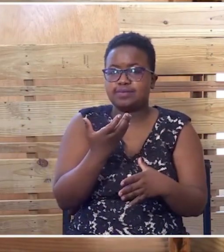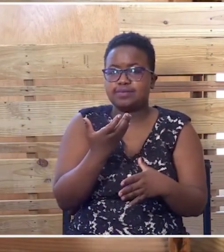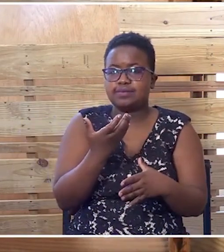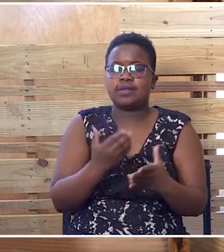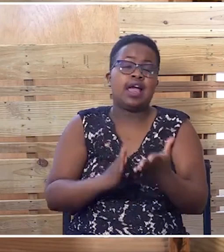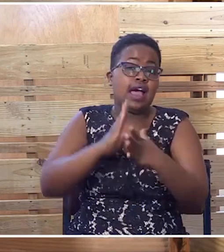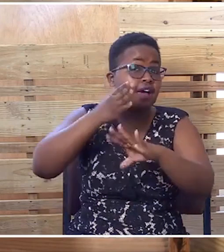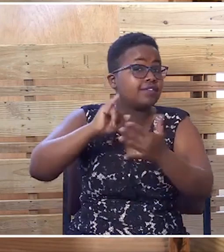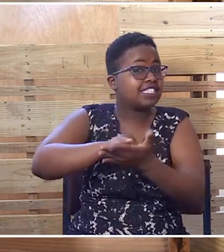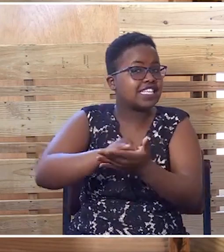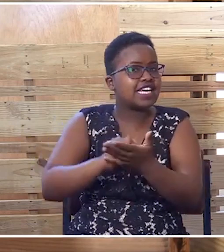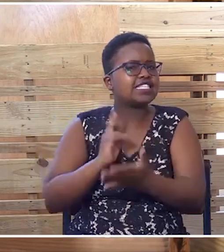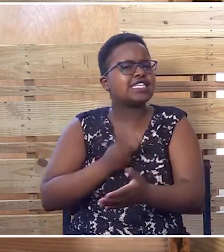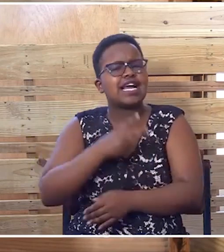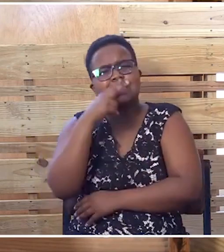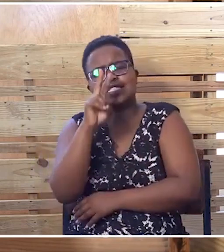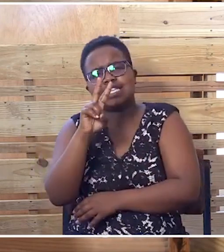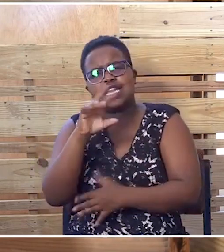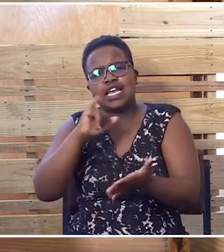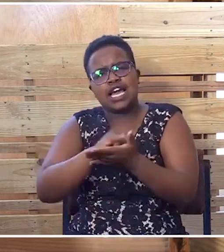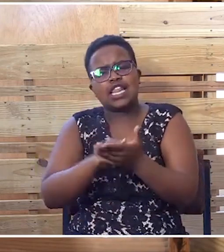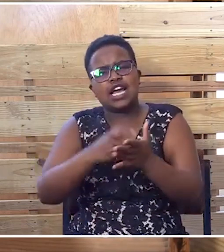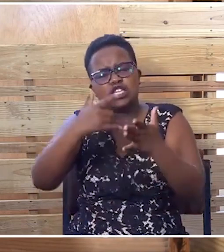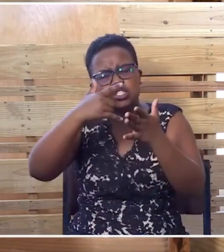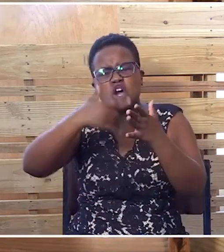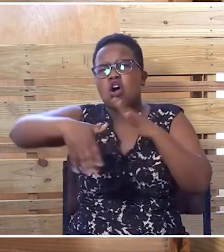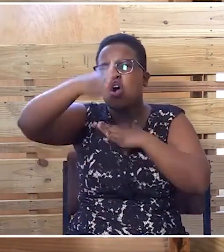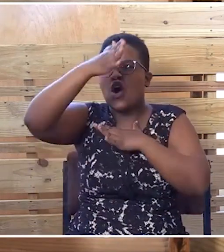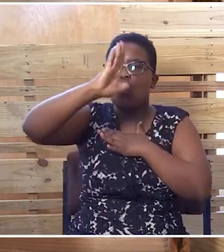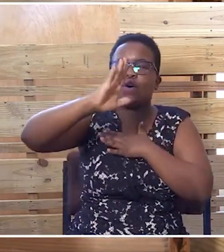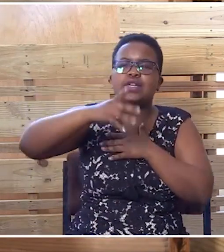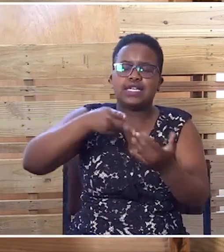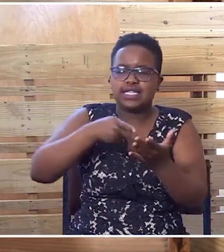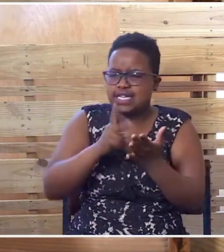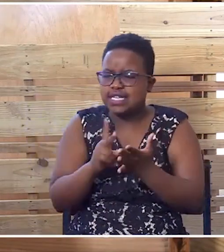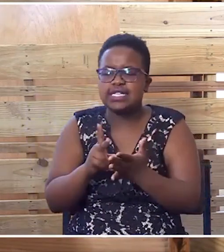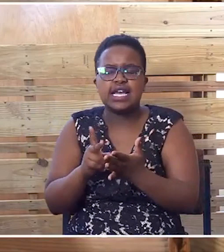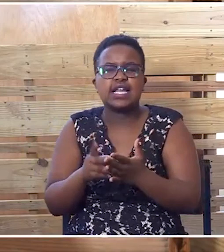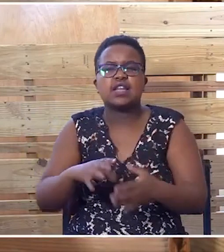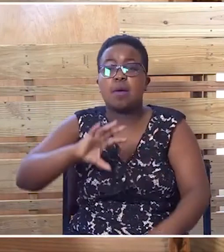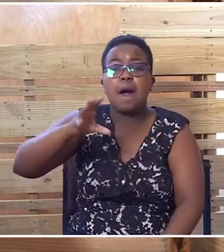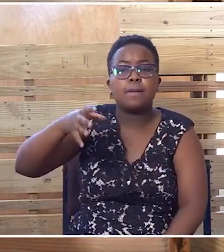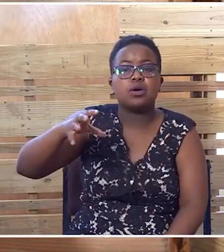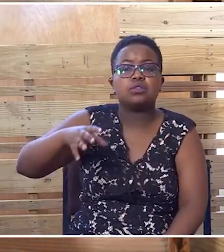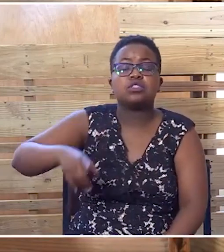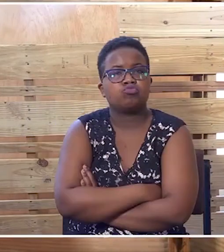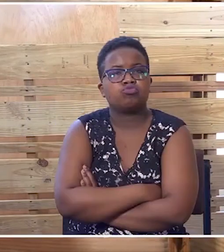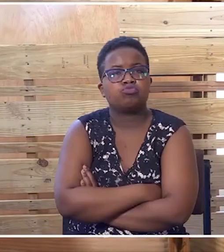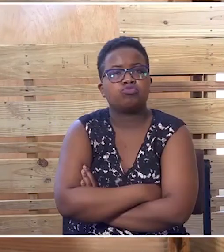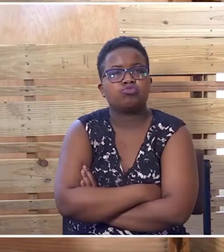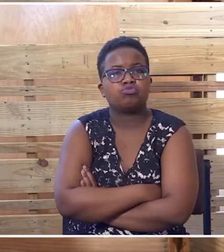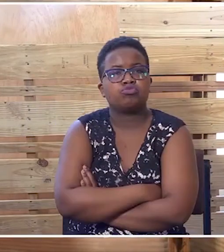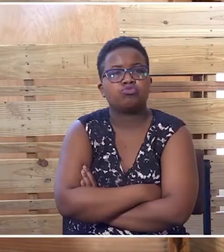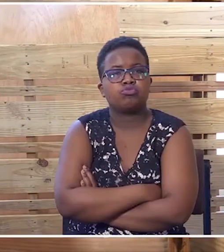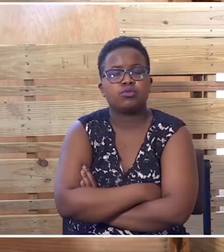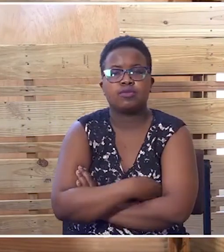And after that, we see God descending to the mountain to speak to his people. So in